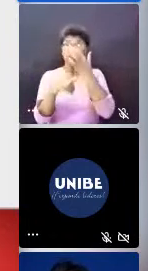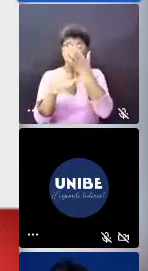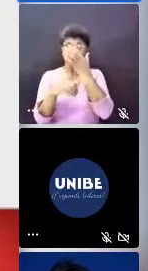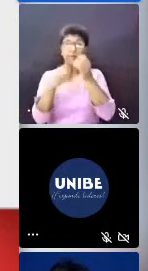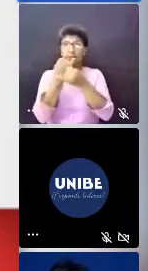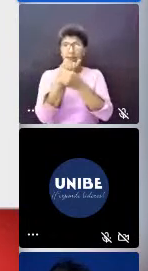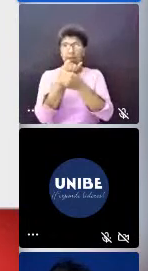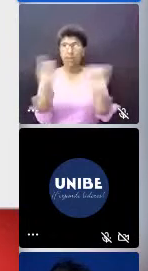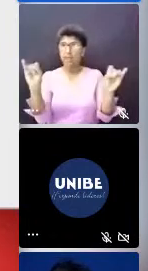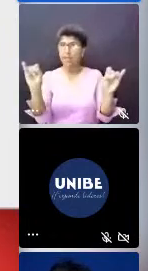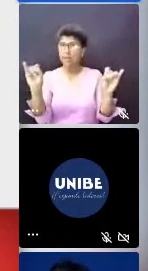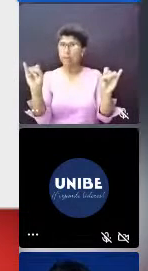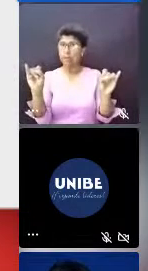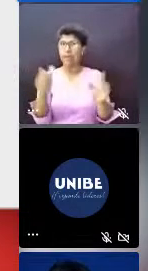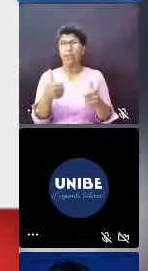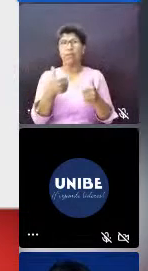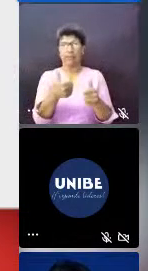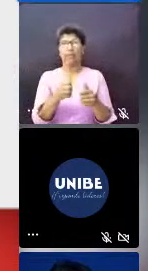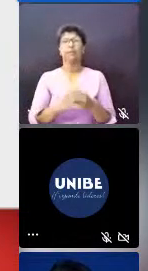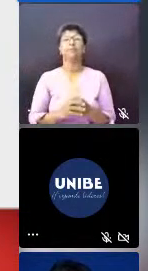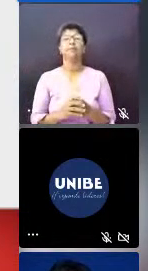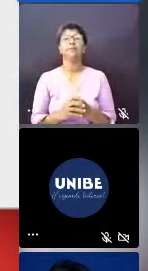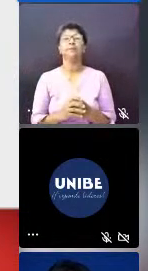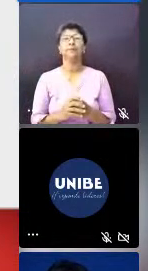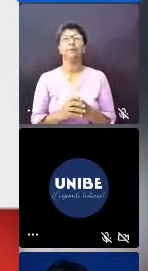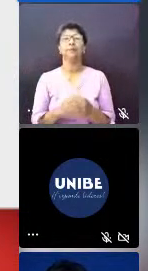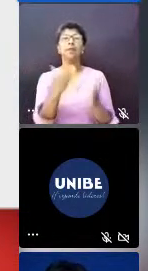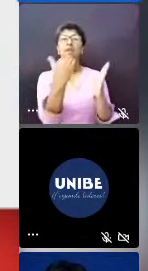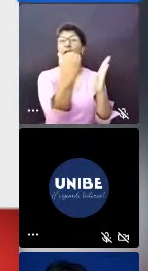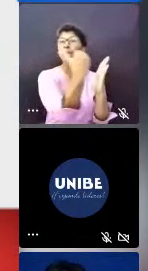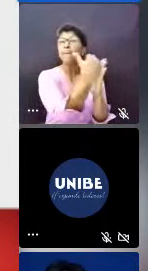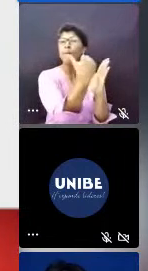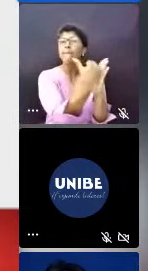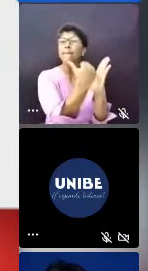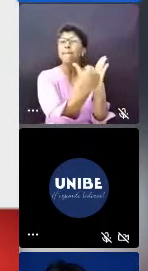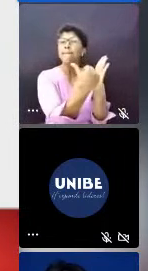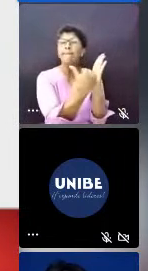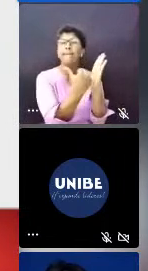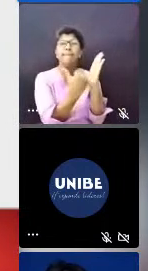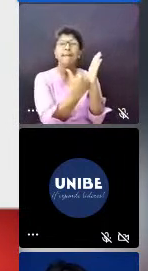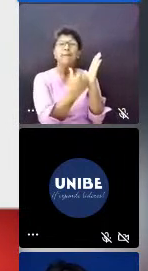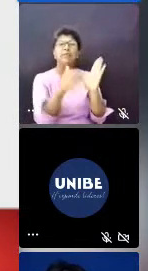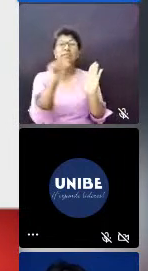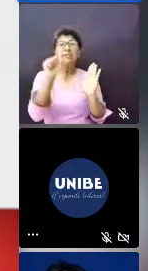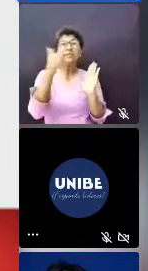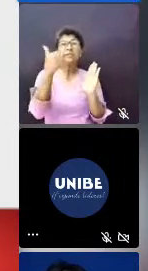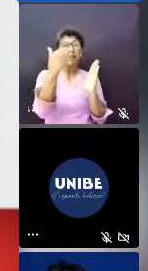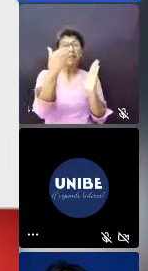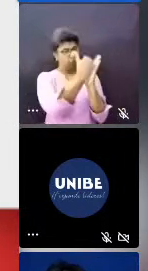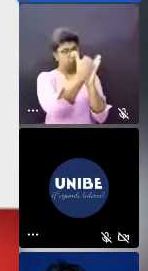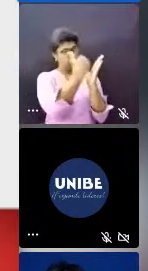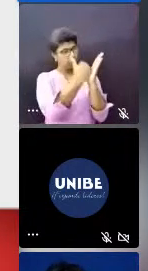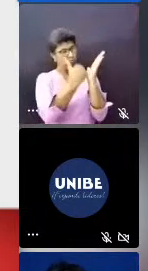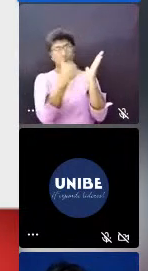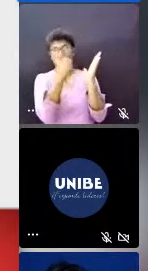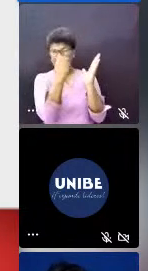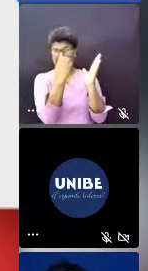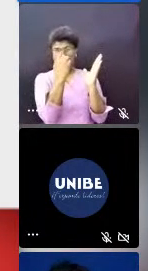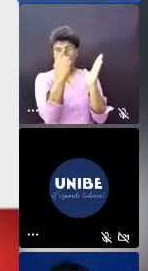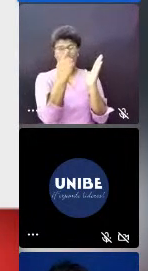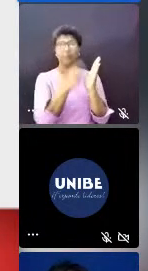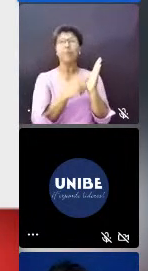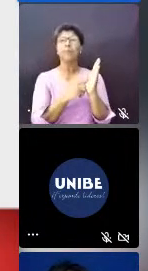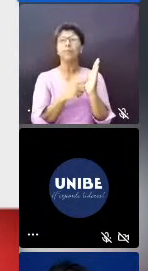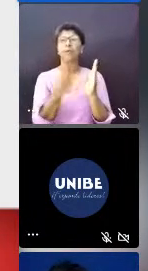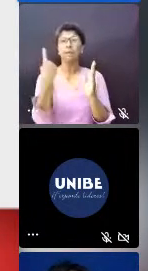independent, autonomous and active life. So here are the points. There's 10 points in this charter that pertain